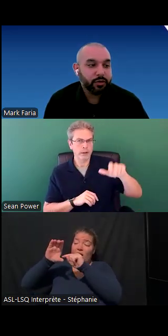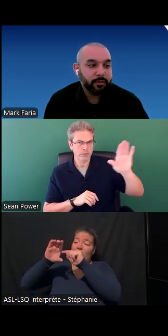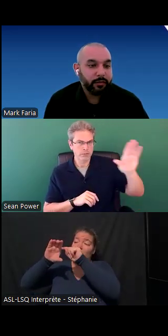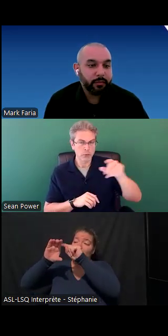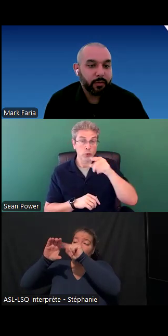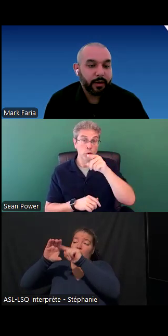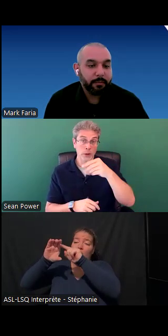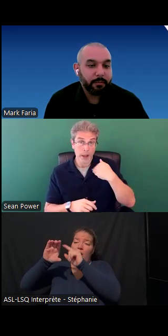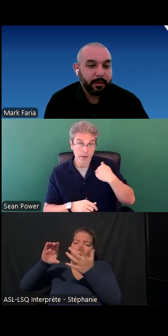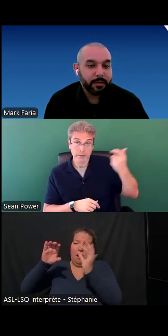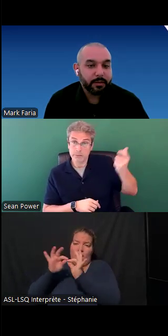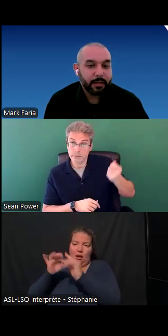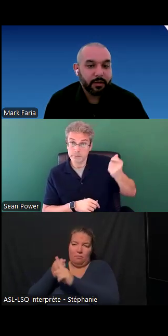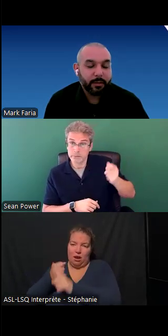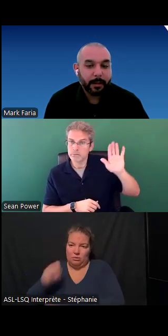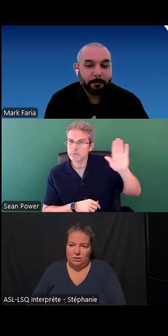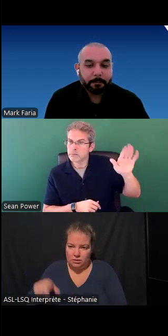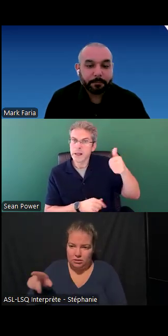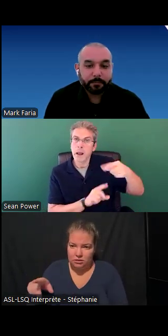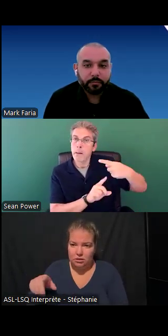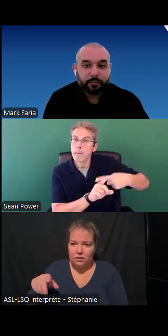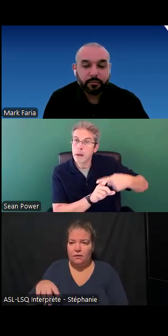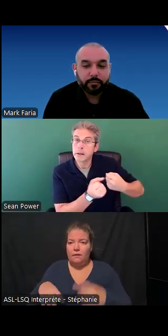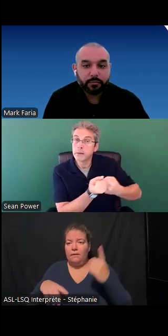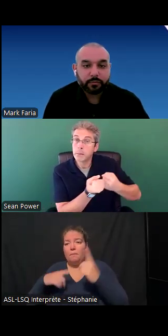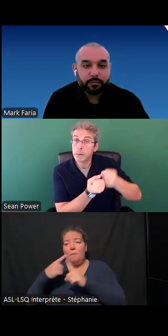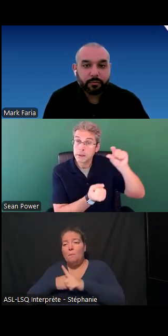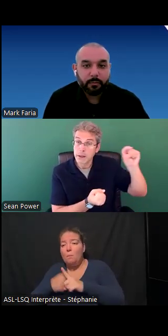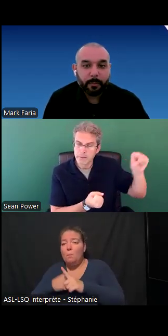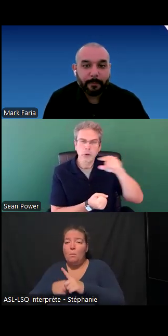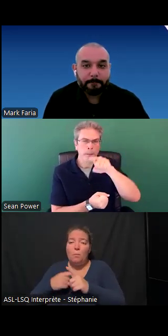those social benefit program payments in Quebec.